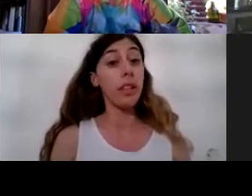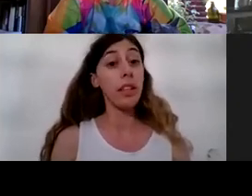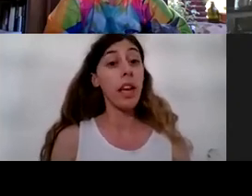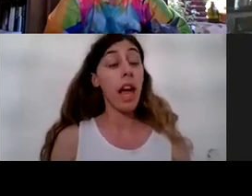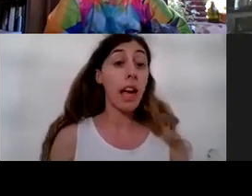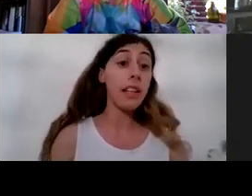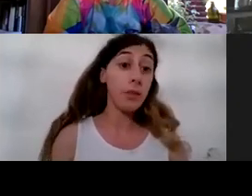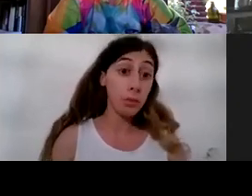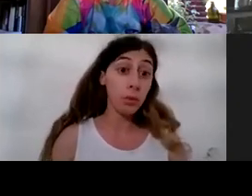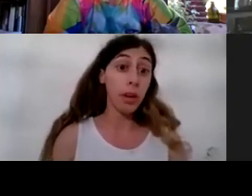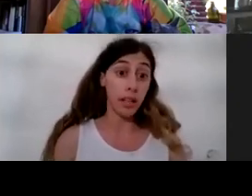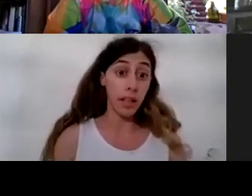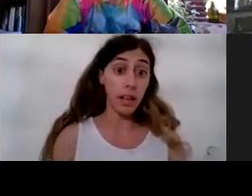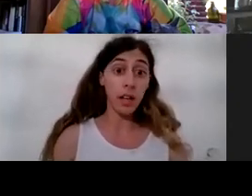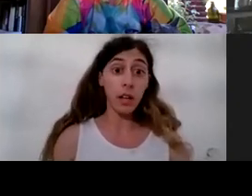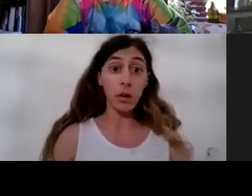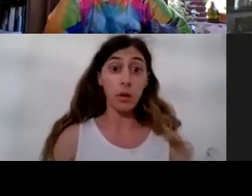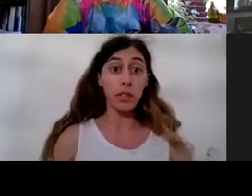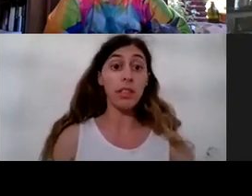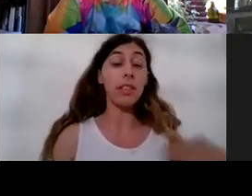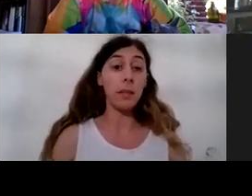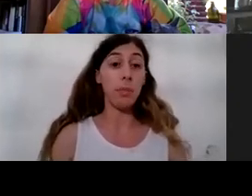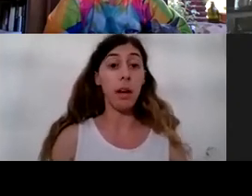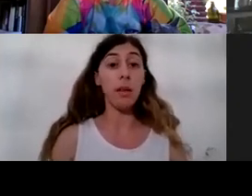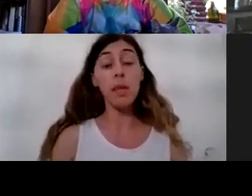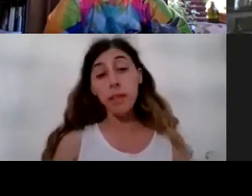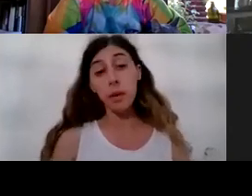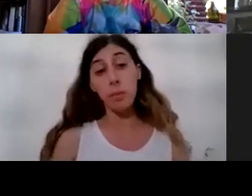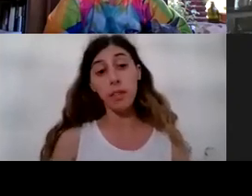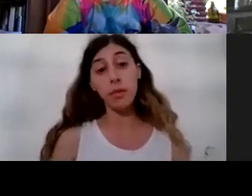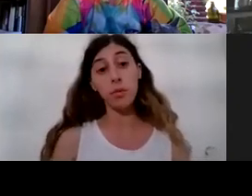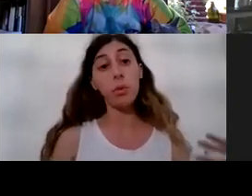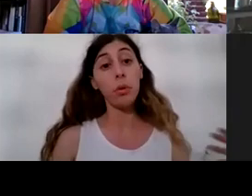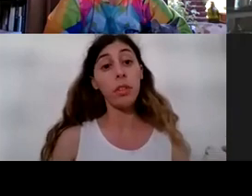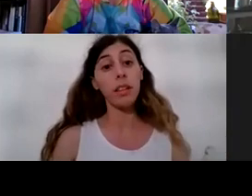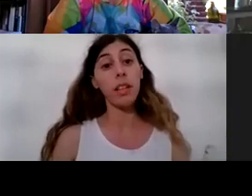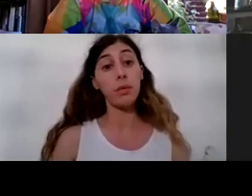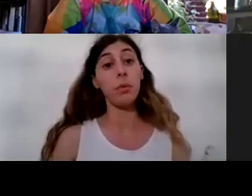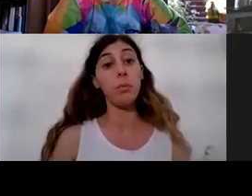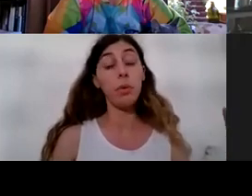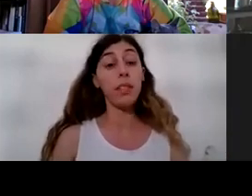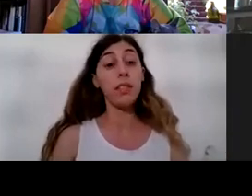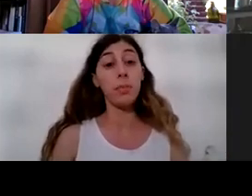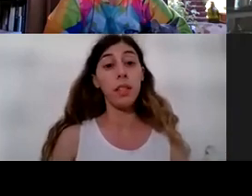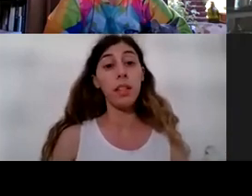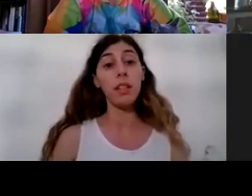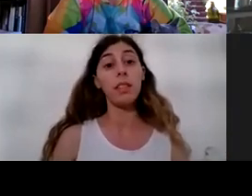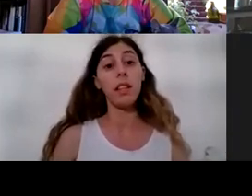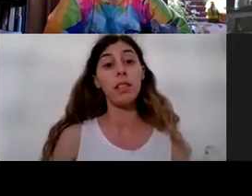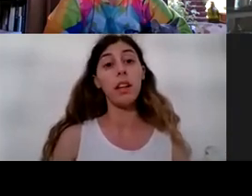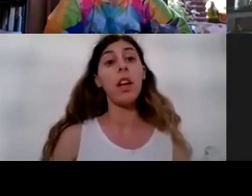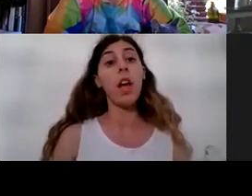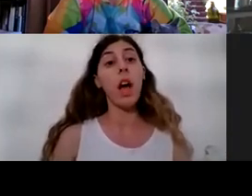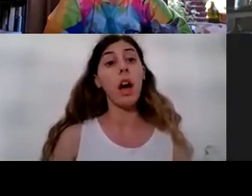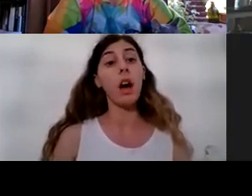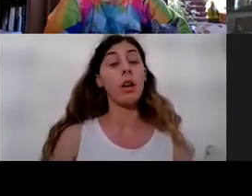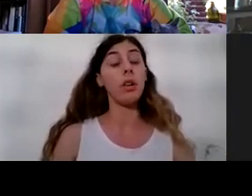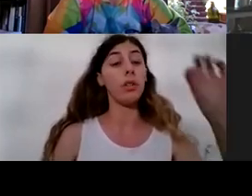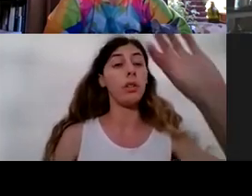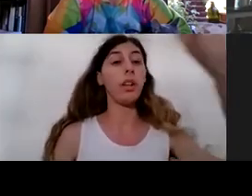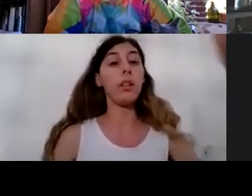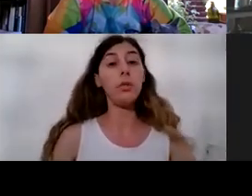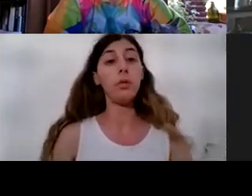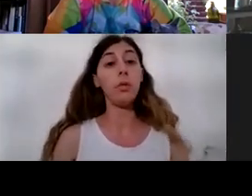they had to pass a mental health evaluation that would take many years, and after